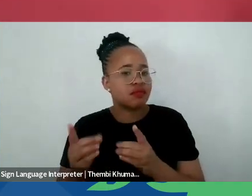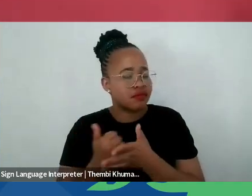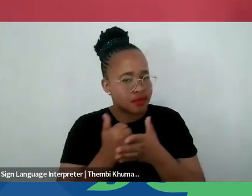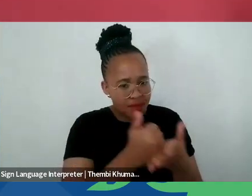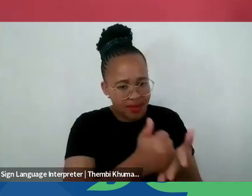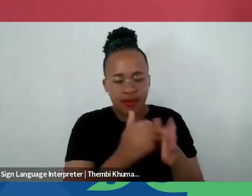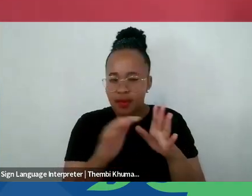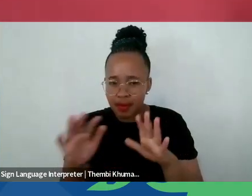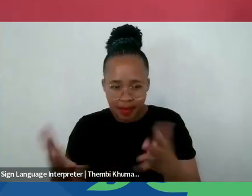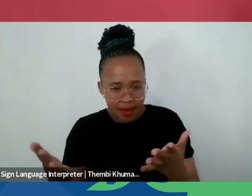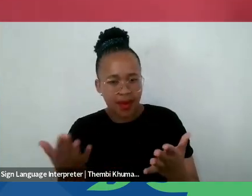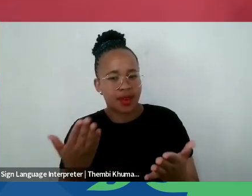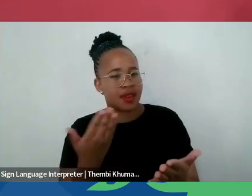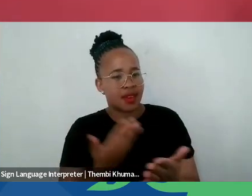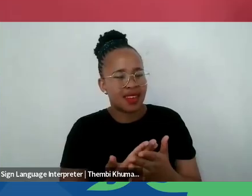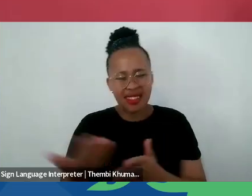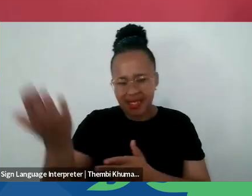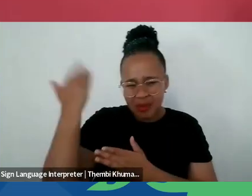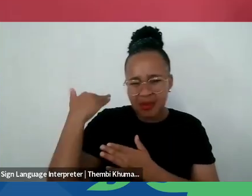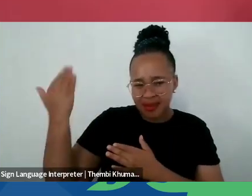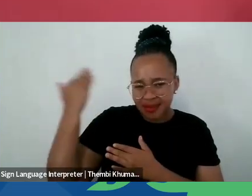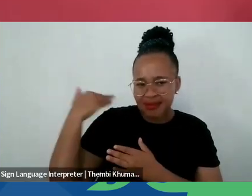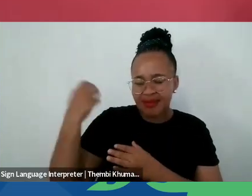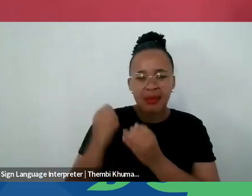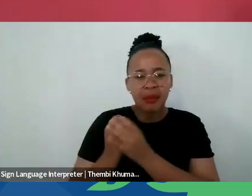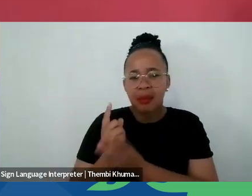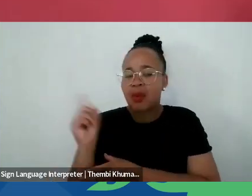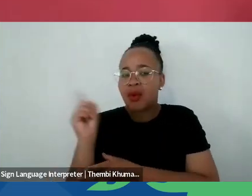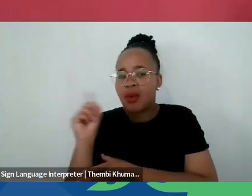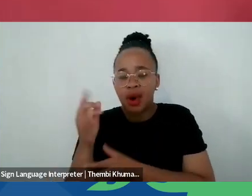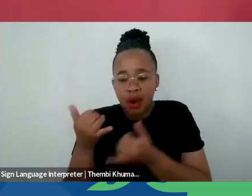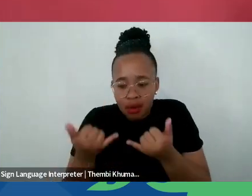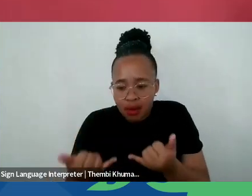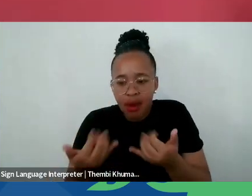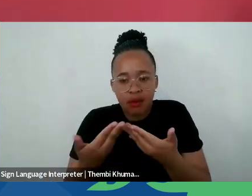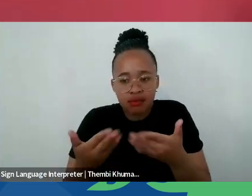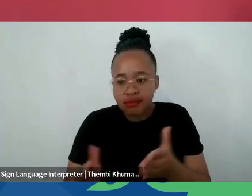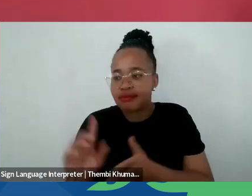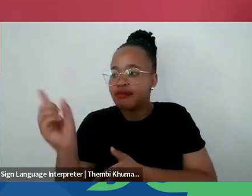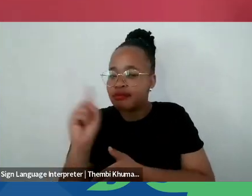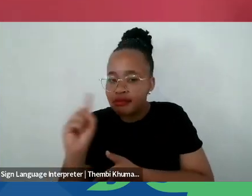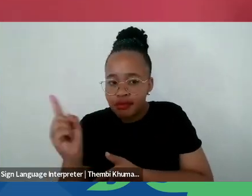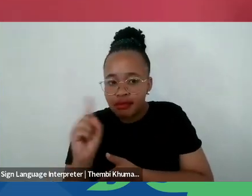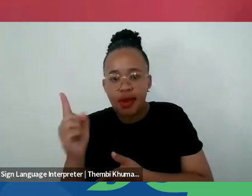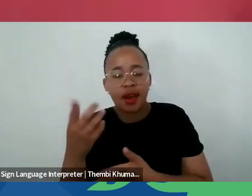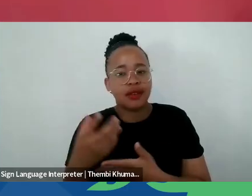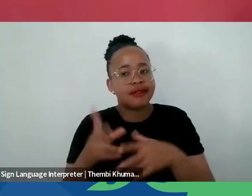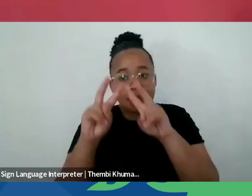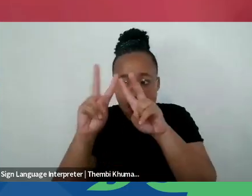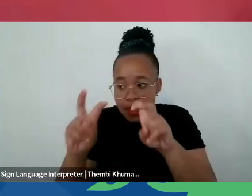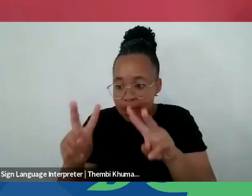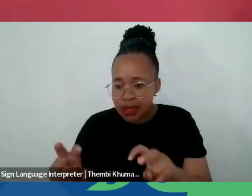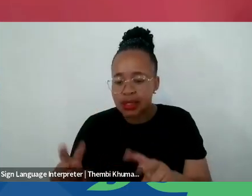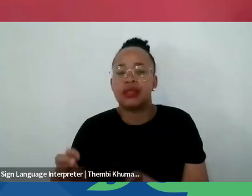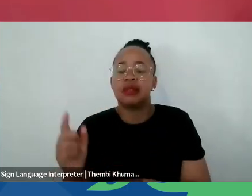that can be asked during history, what's appropriate examination, what are appropriate investigations,